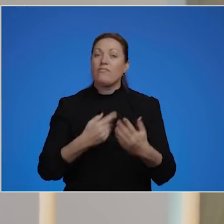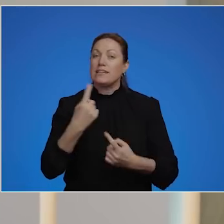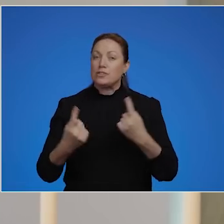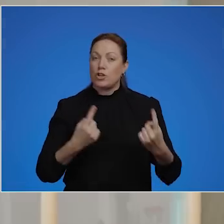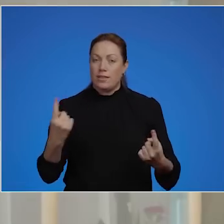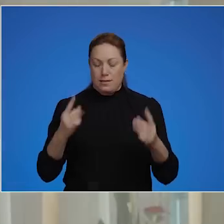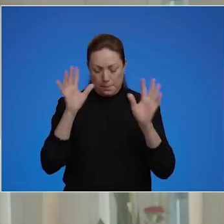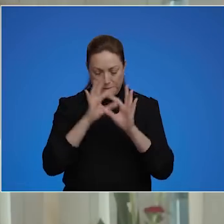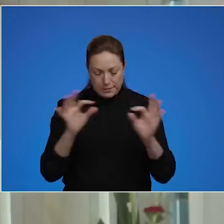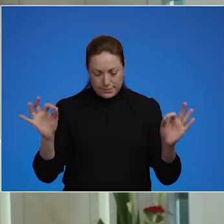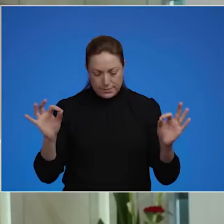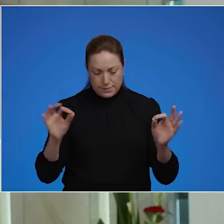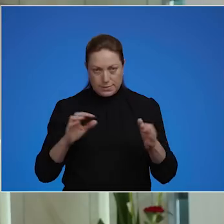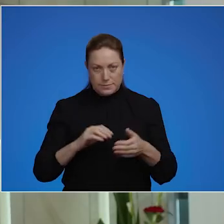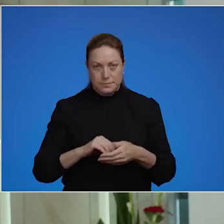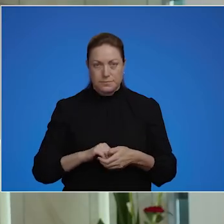the sign of peace.